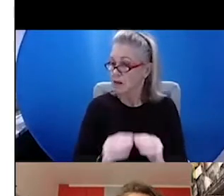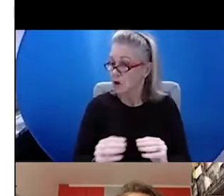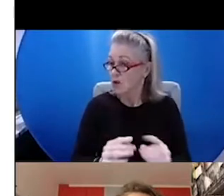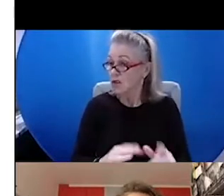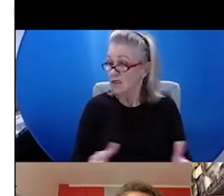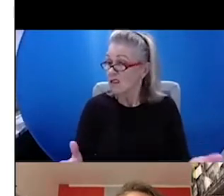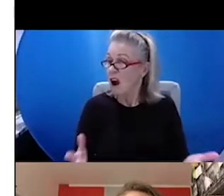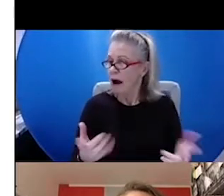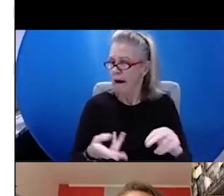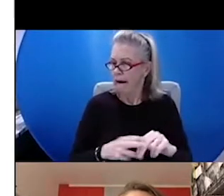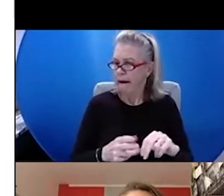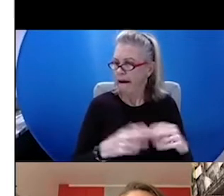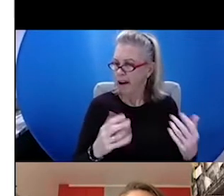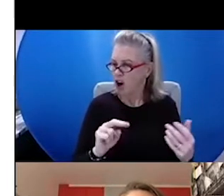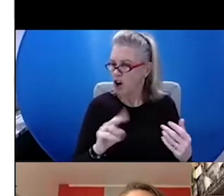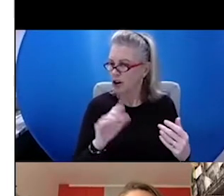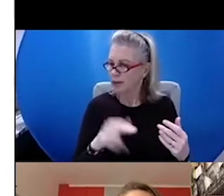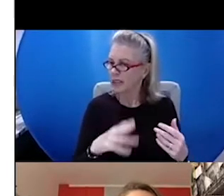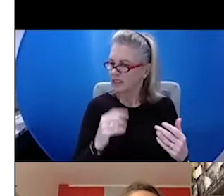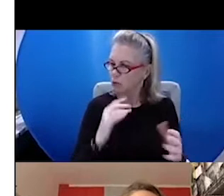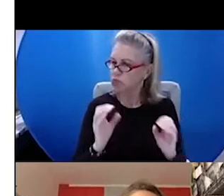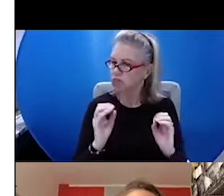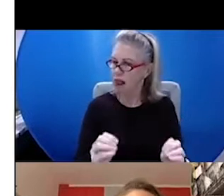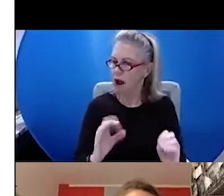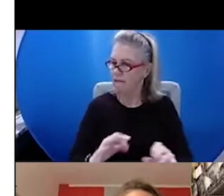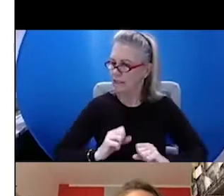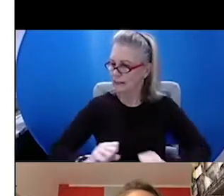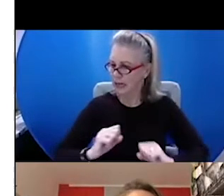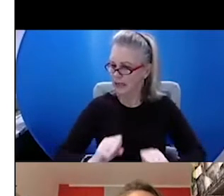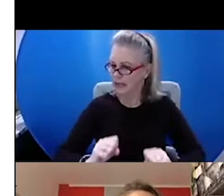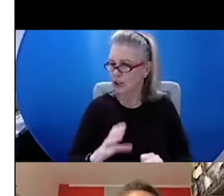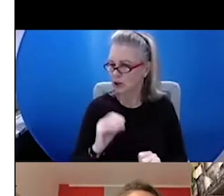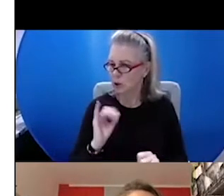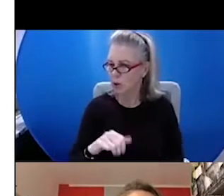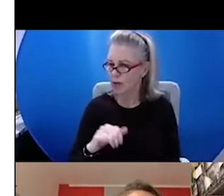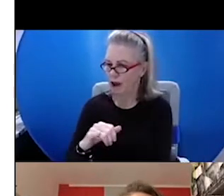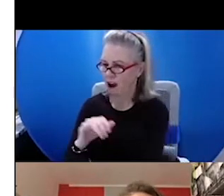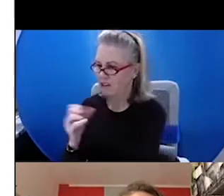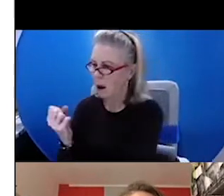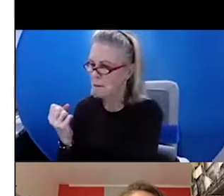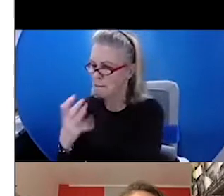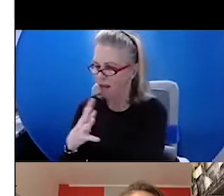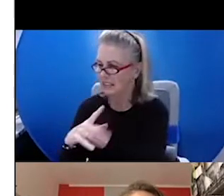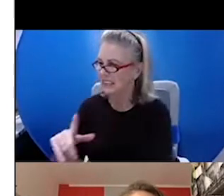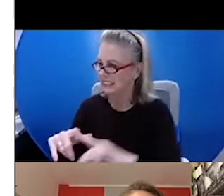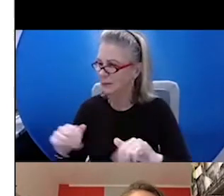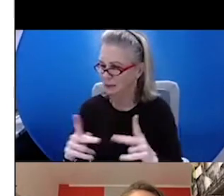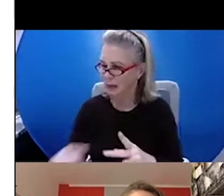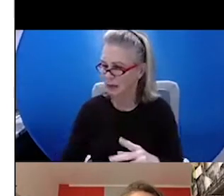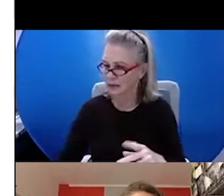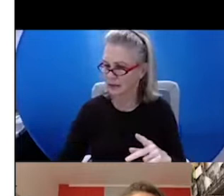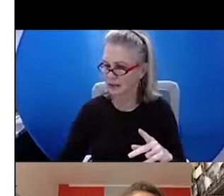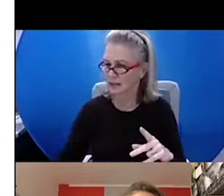assemble and socialize. So as a multidisciplinary cultural space purposely established in the Medina,